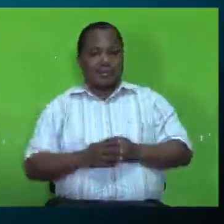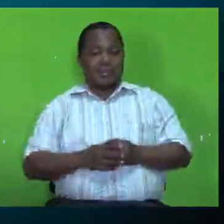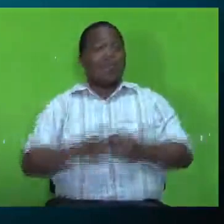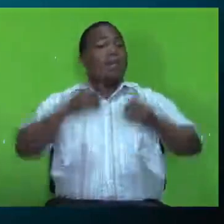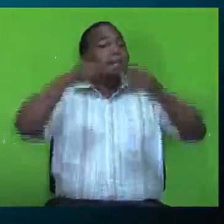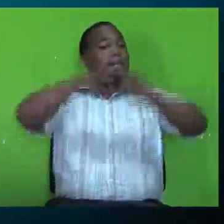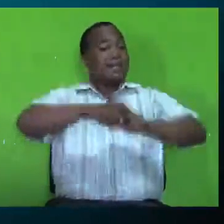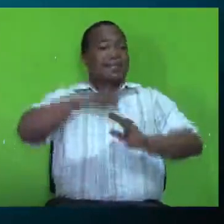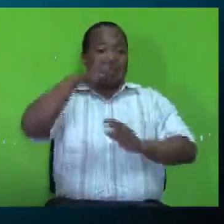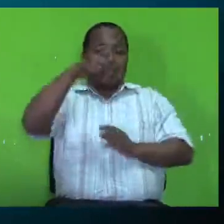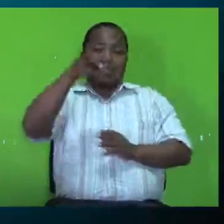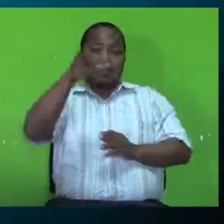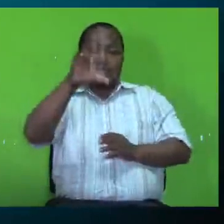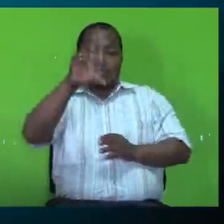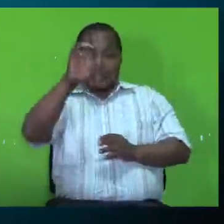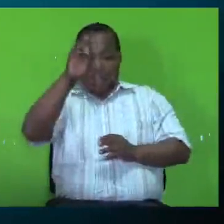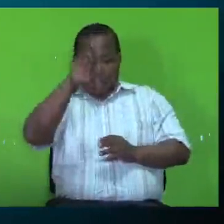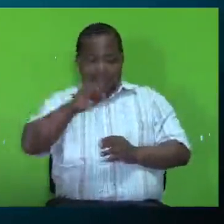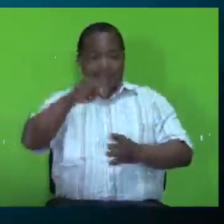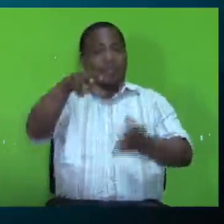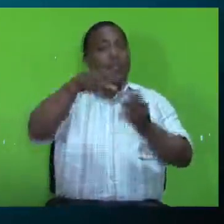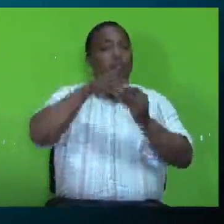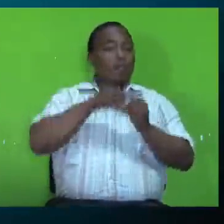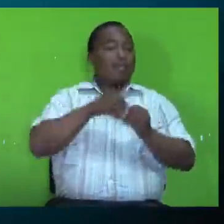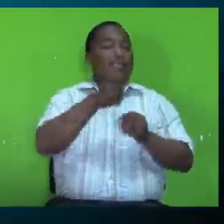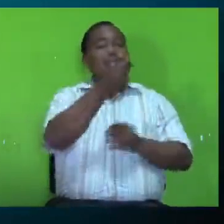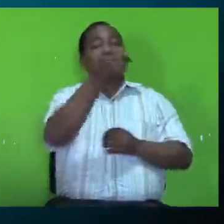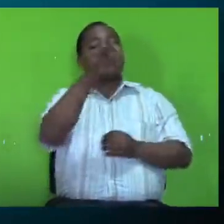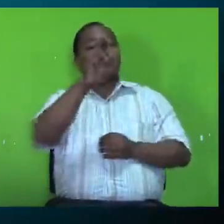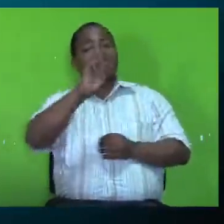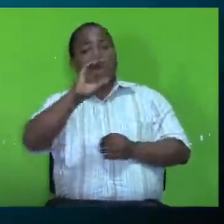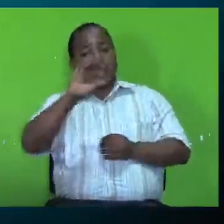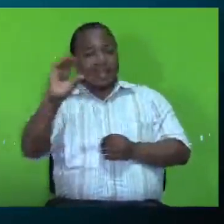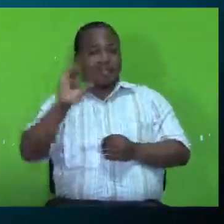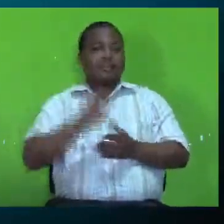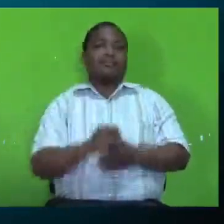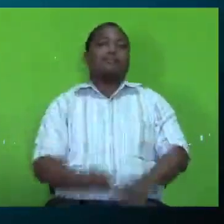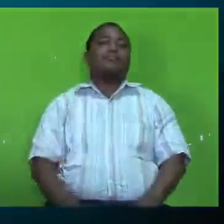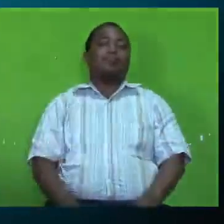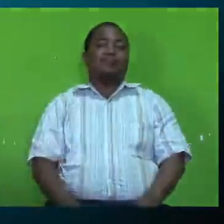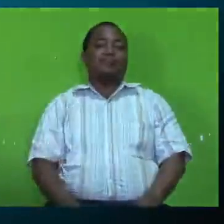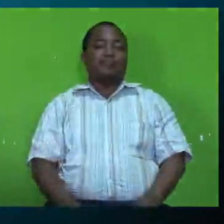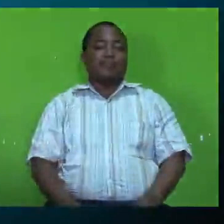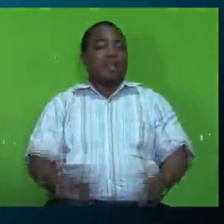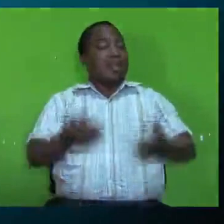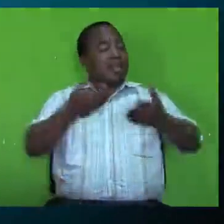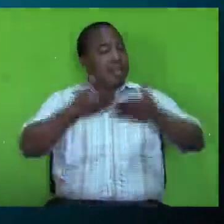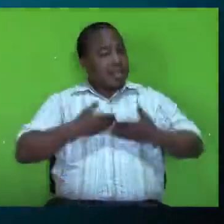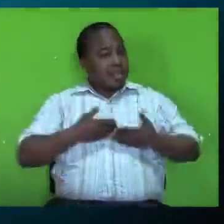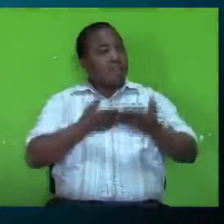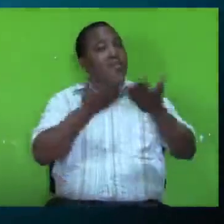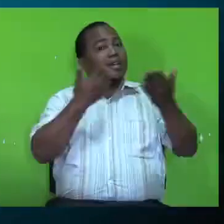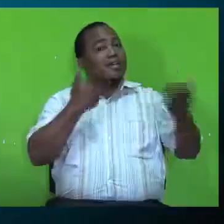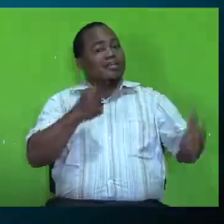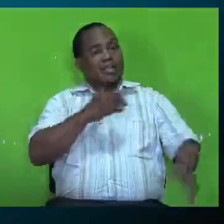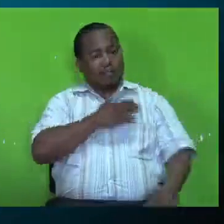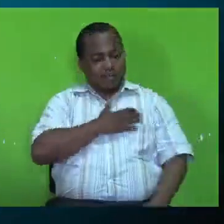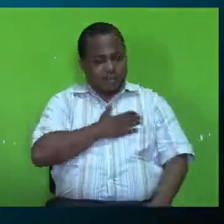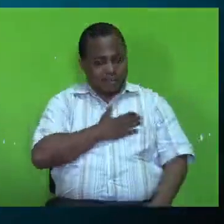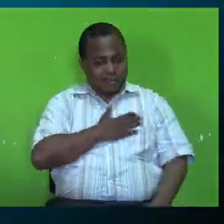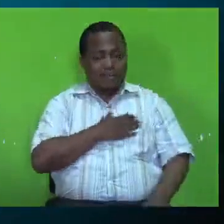between xylem vessels and the trackhead elements. Give a reason, please.